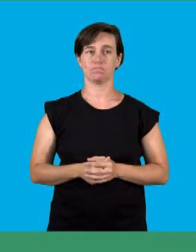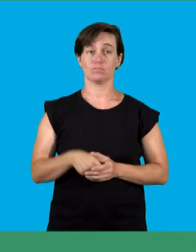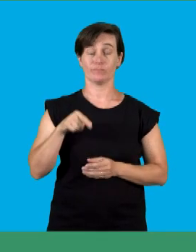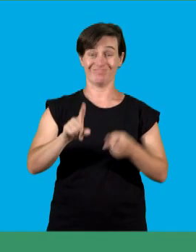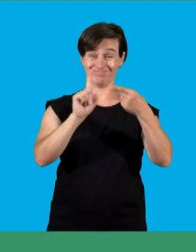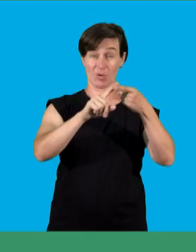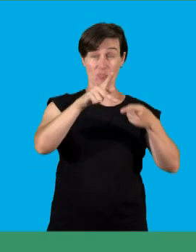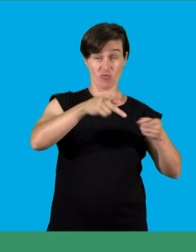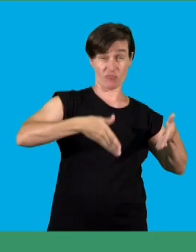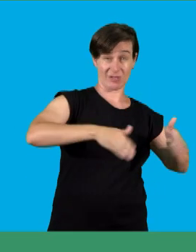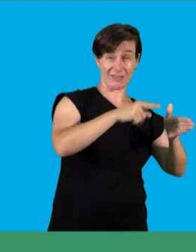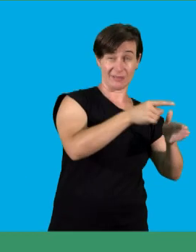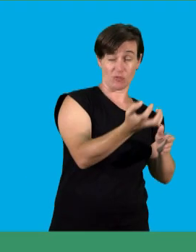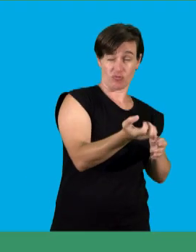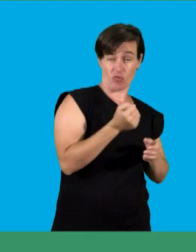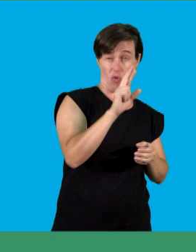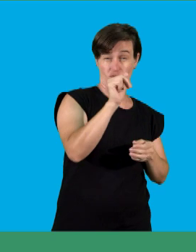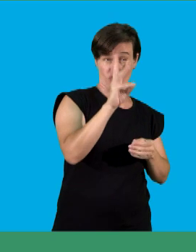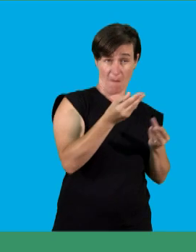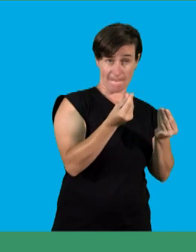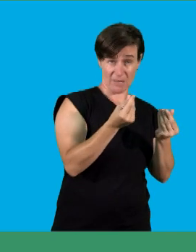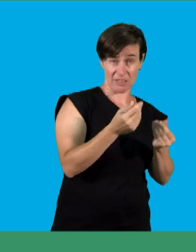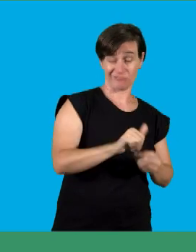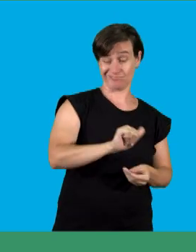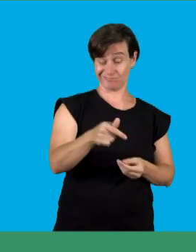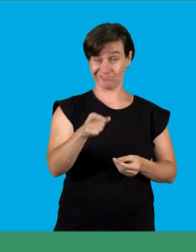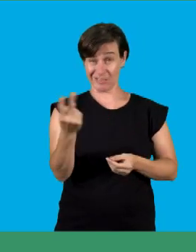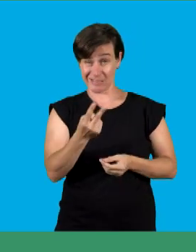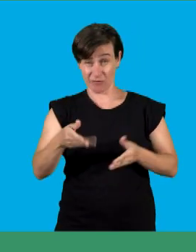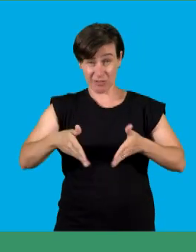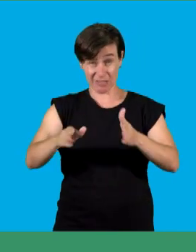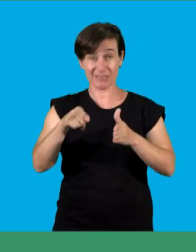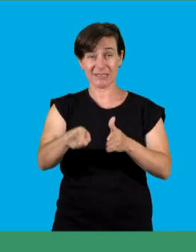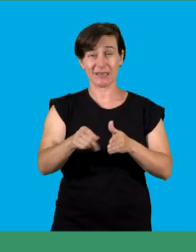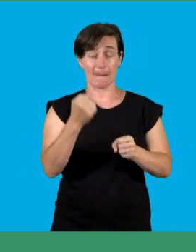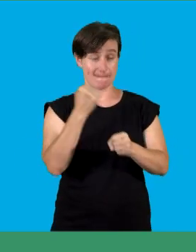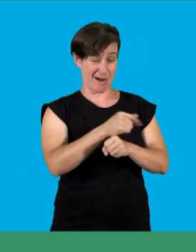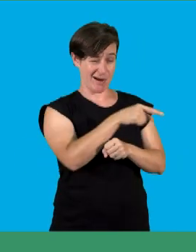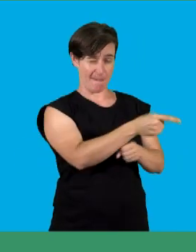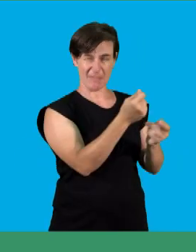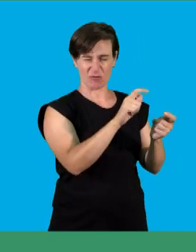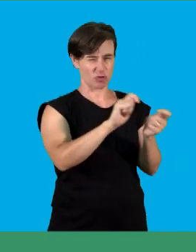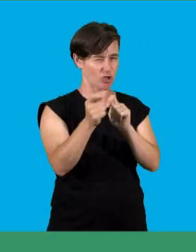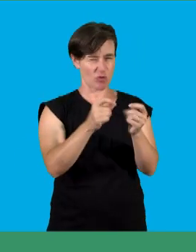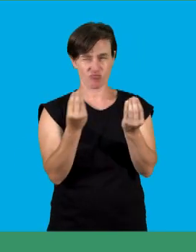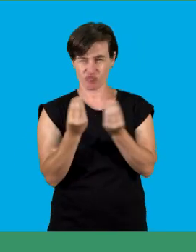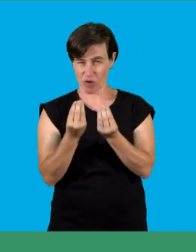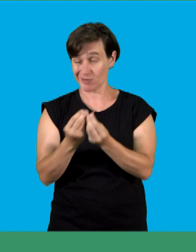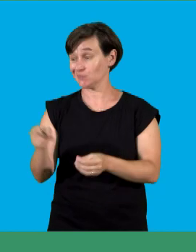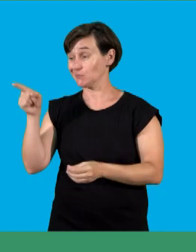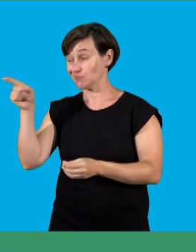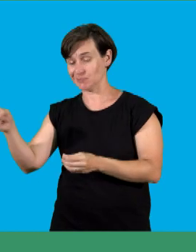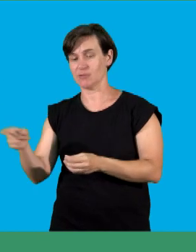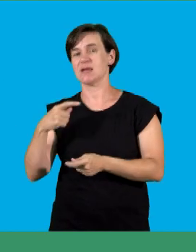extracts the raw materials, the secondary sector transforms the raw materials into products, and the tertiary sector sells